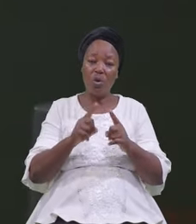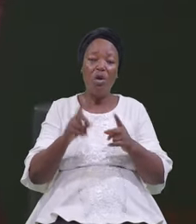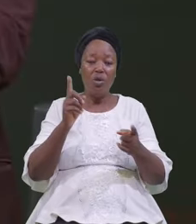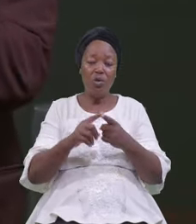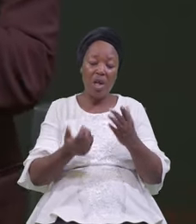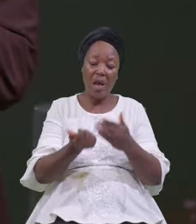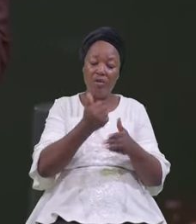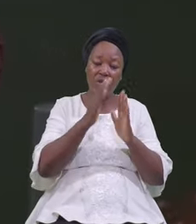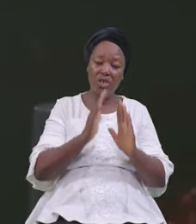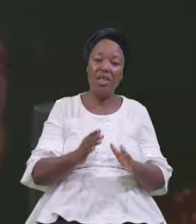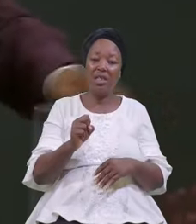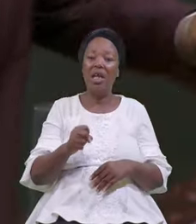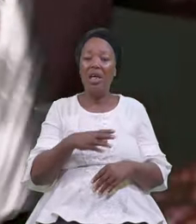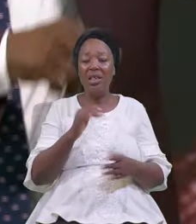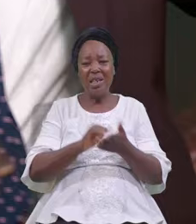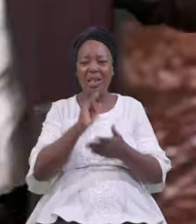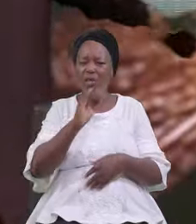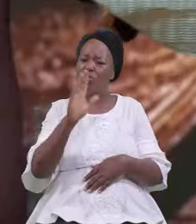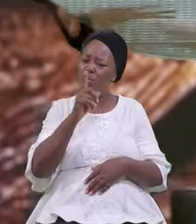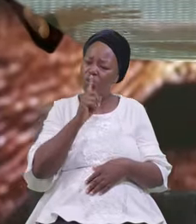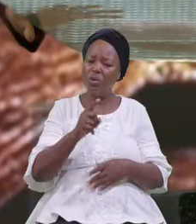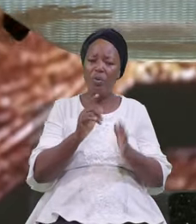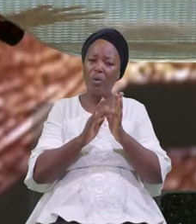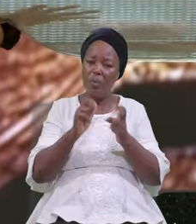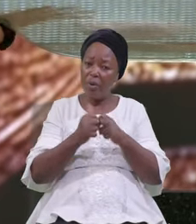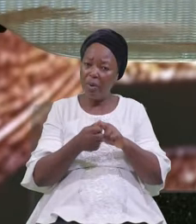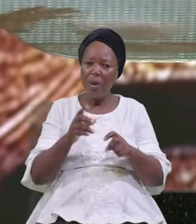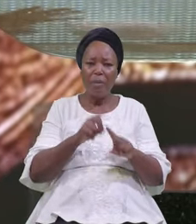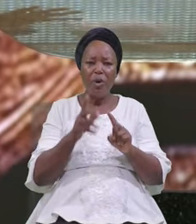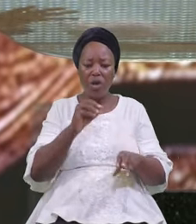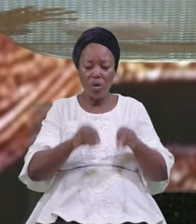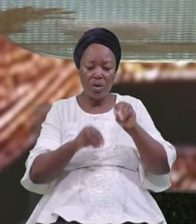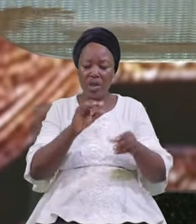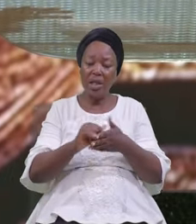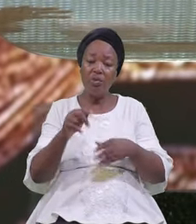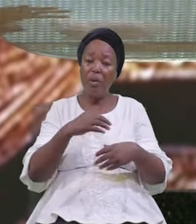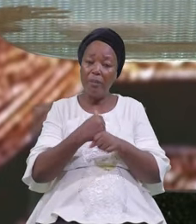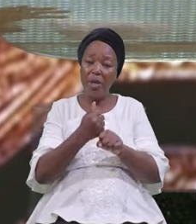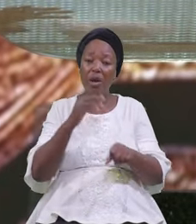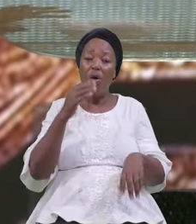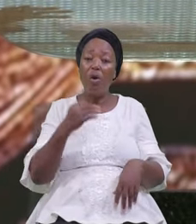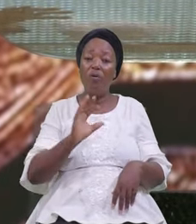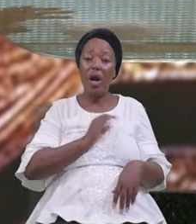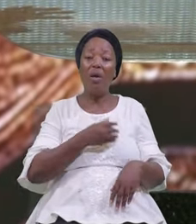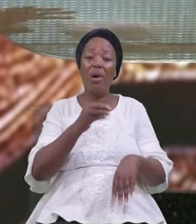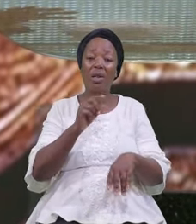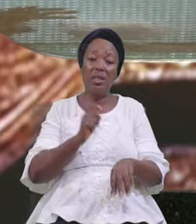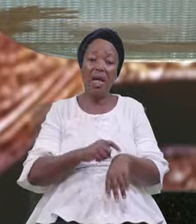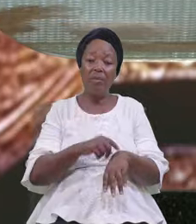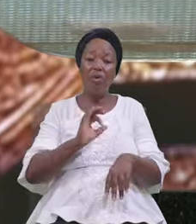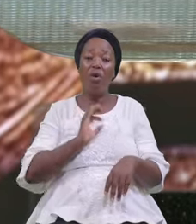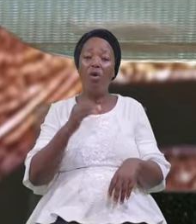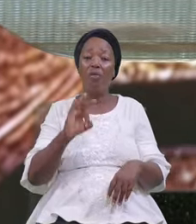adulterers. That's a real problem. But the contribution we make of our time, of our treasure,